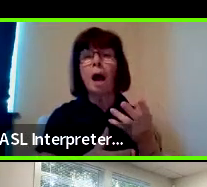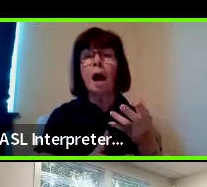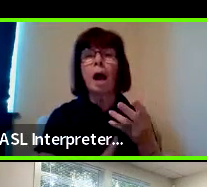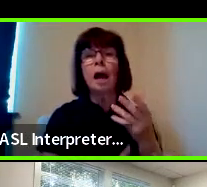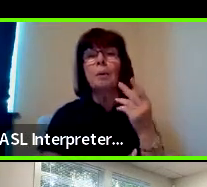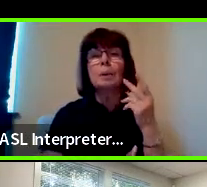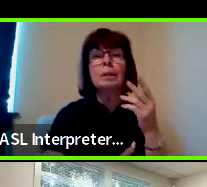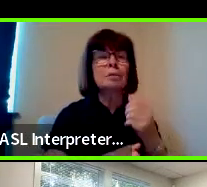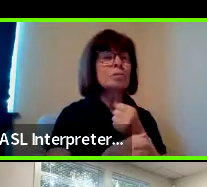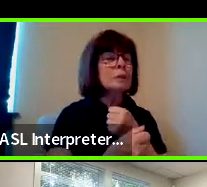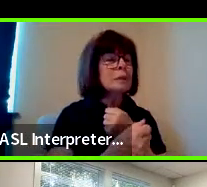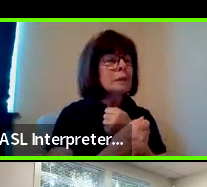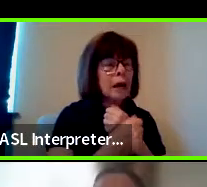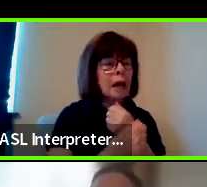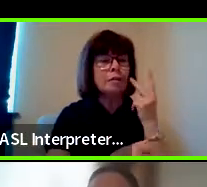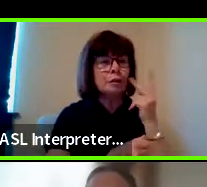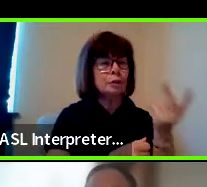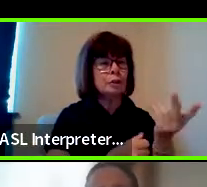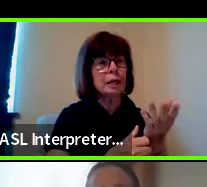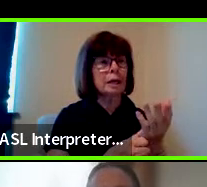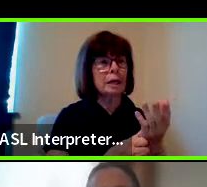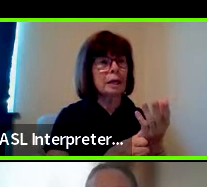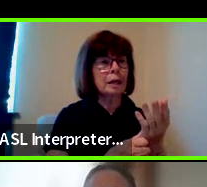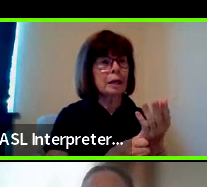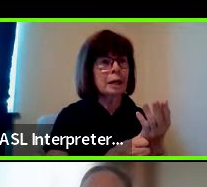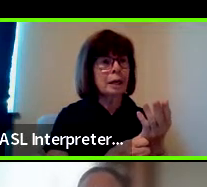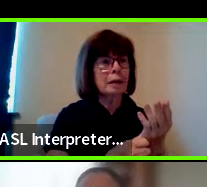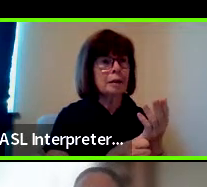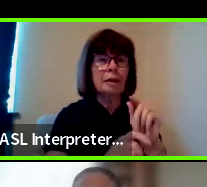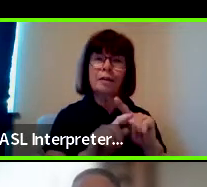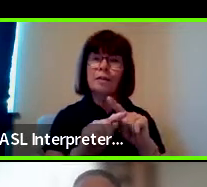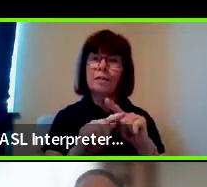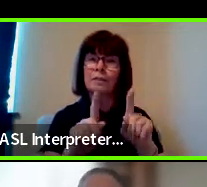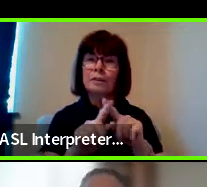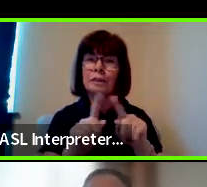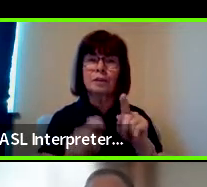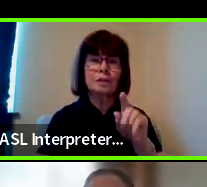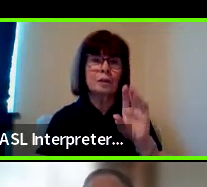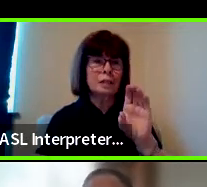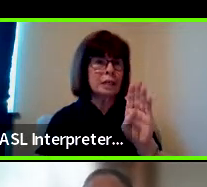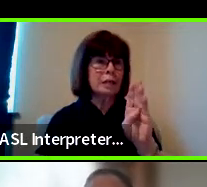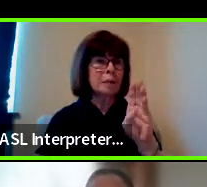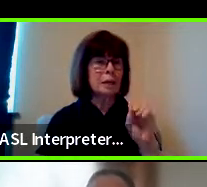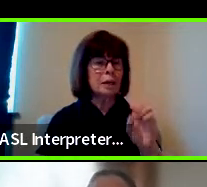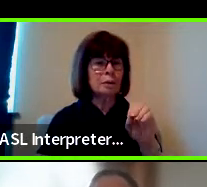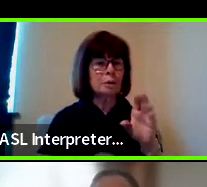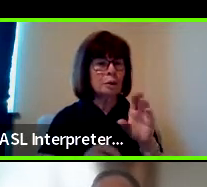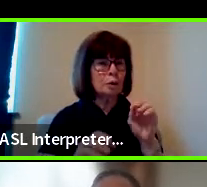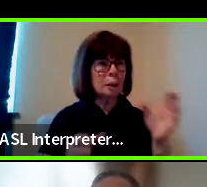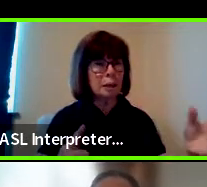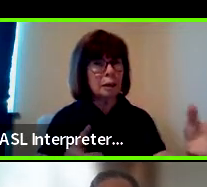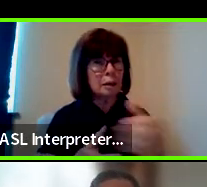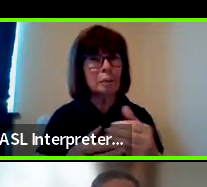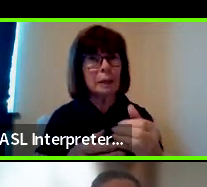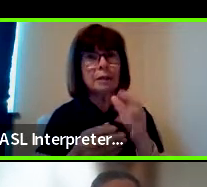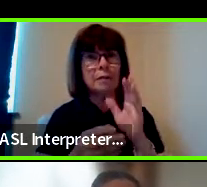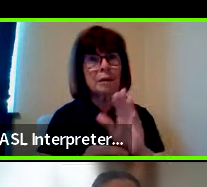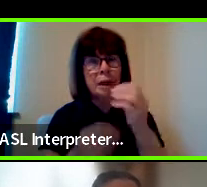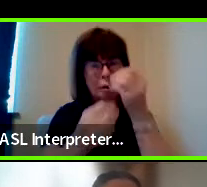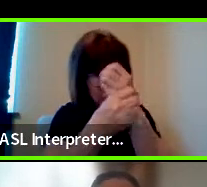by which the grassroots organizations, our CBOs, could be collective in their messaging, but then also